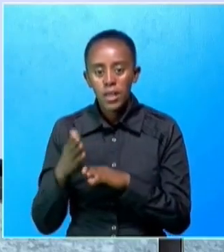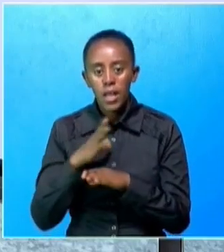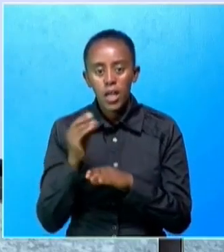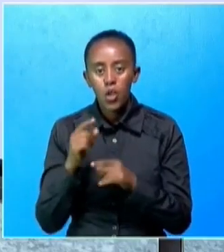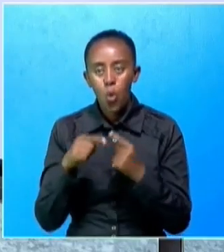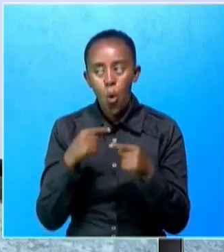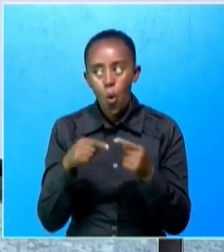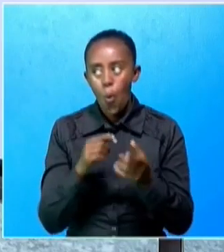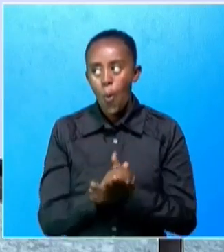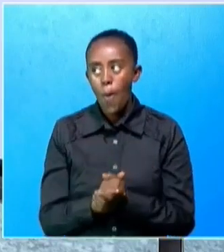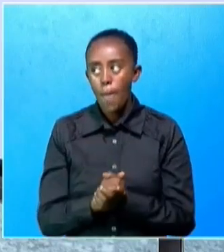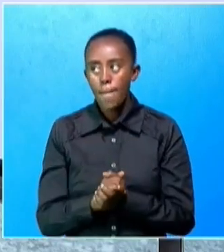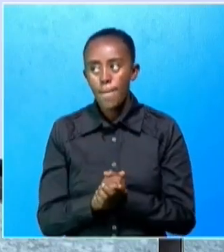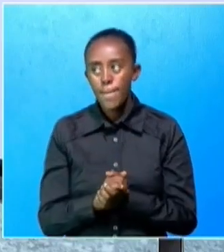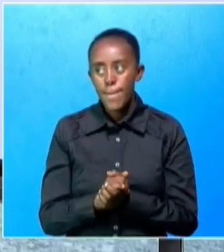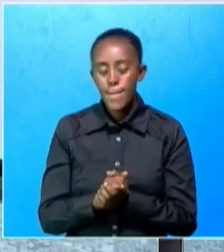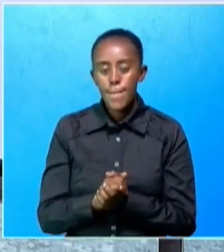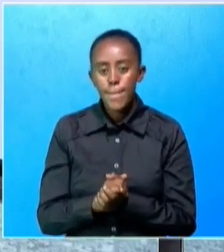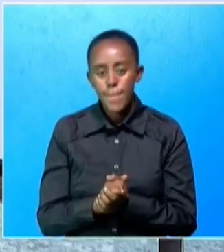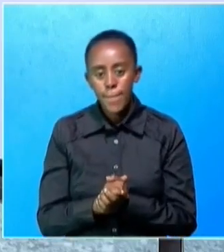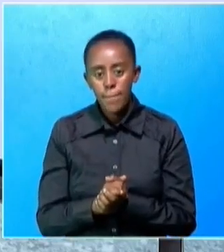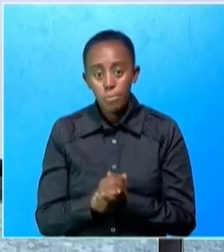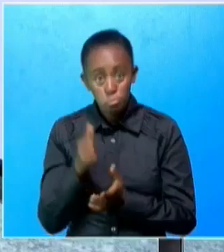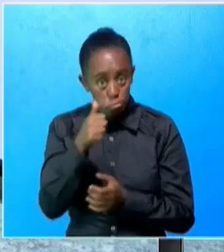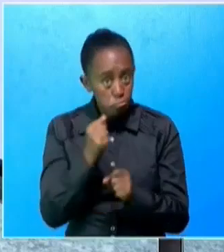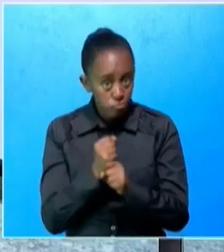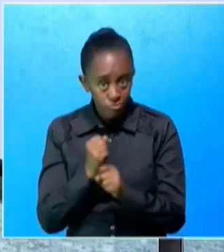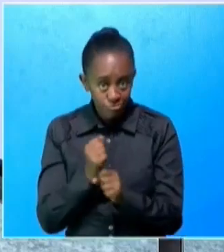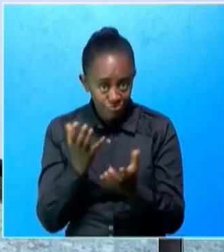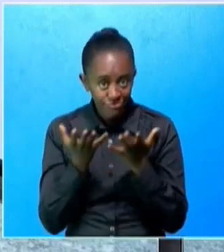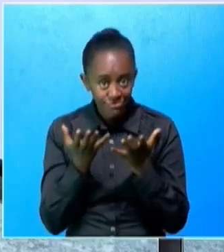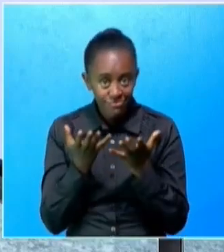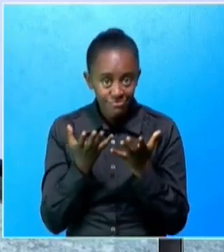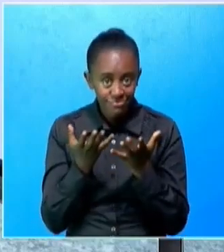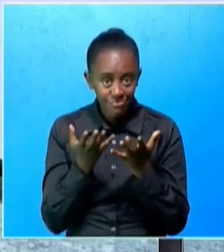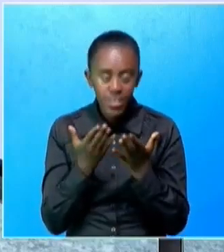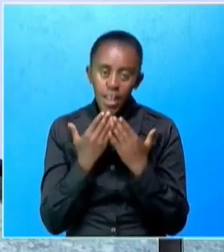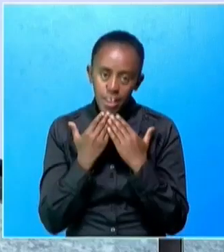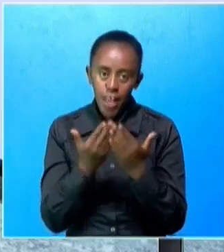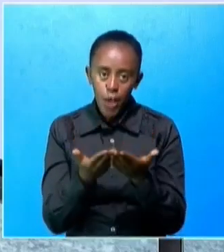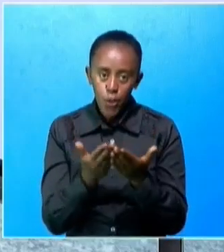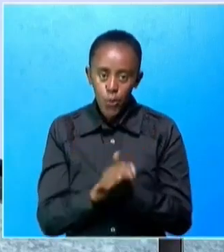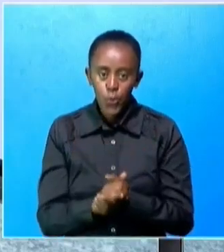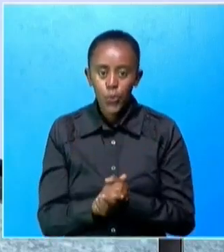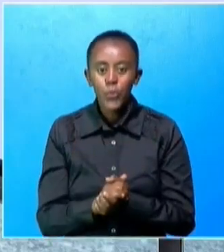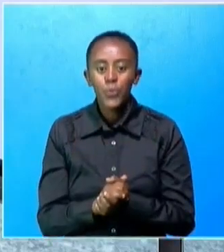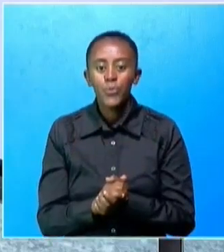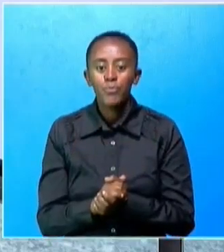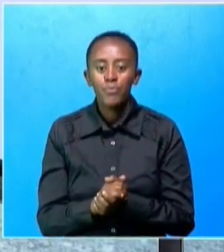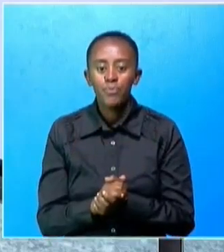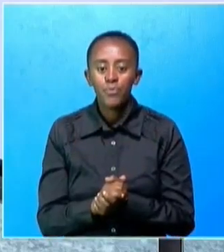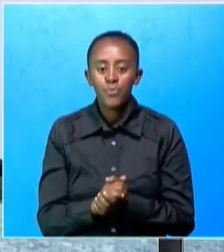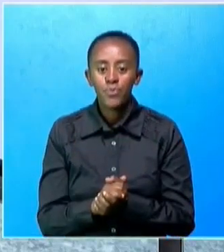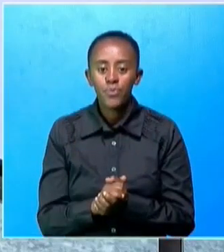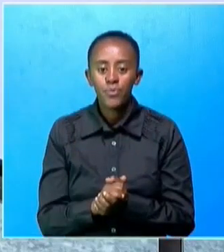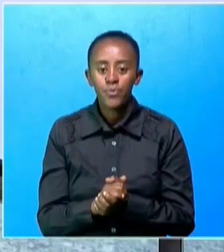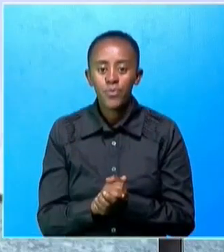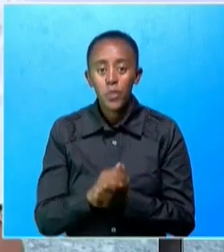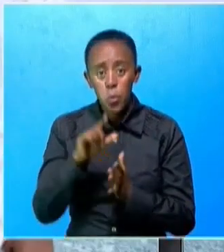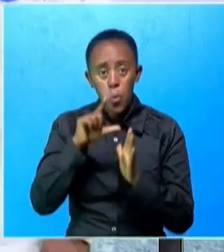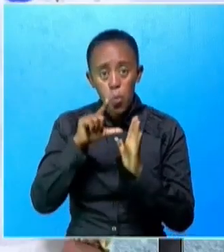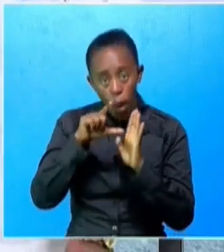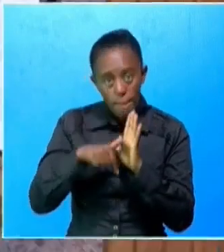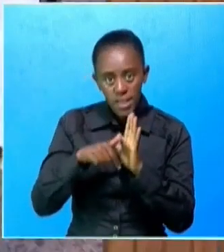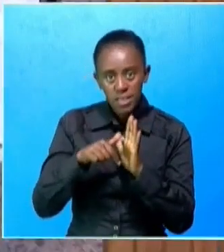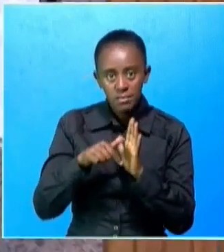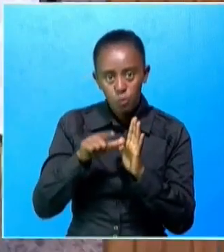Good. Would you like to do your own? Thank you so much. Take only 1 minute and